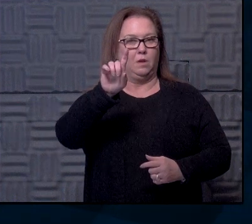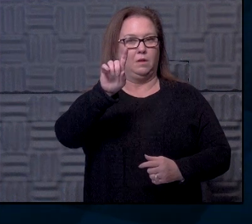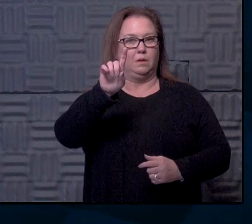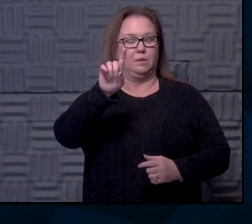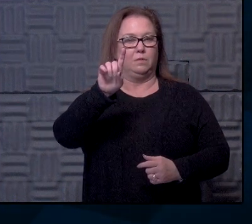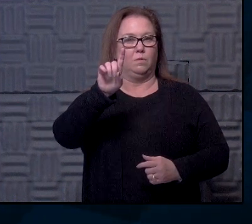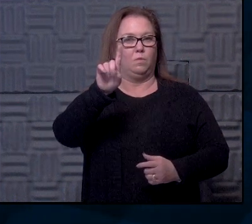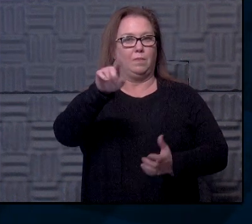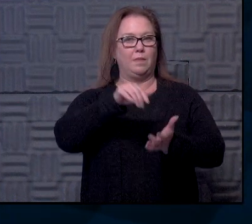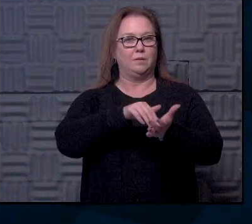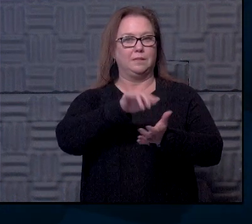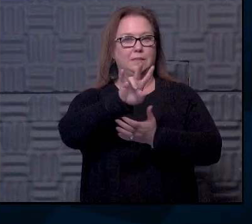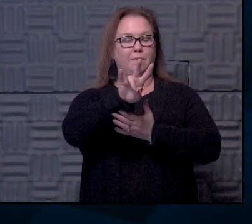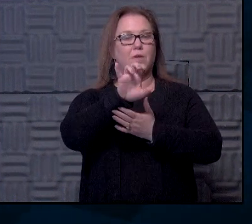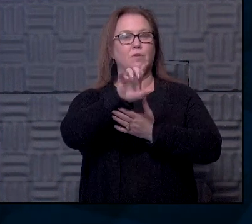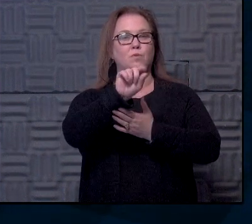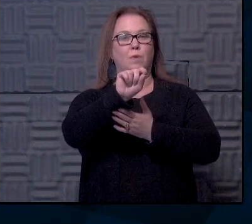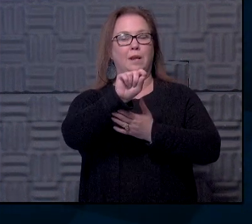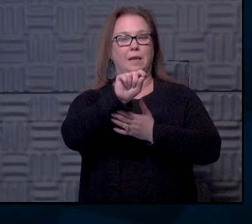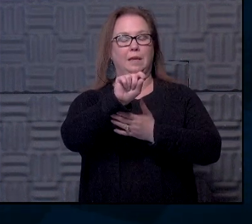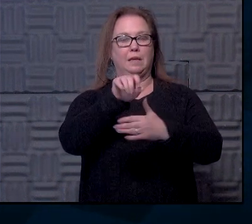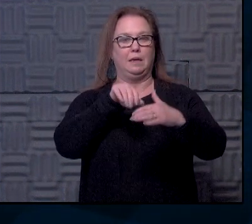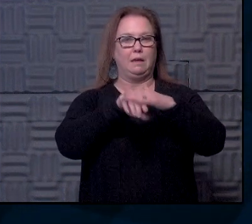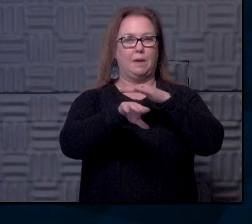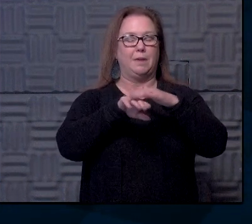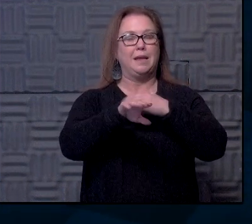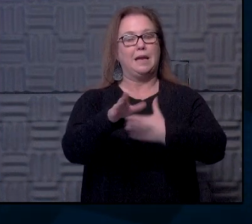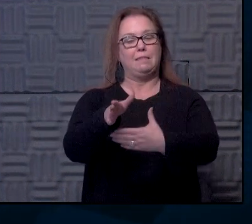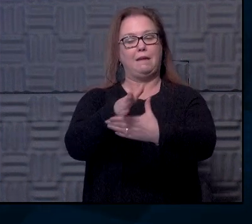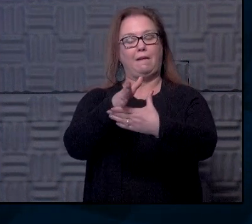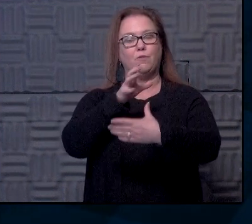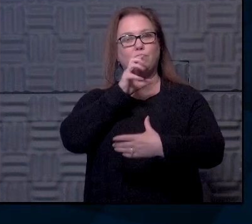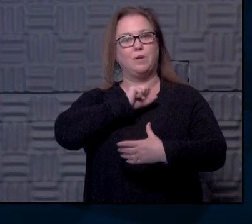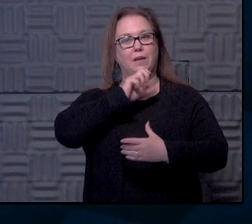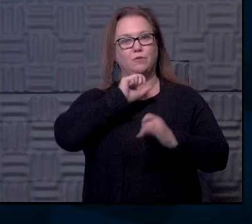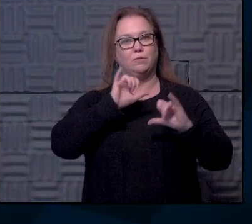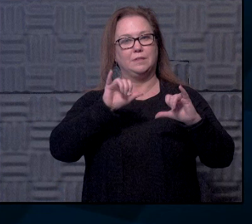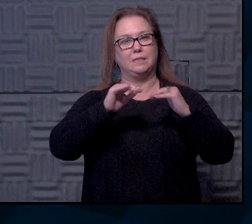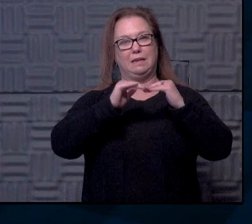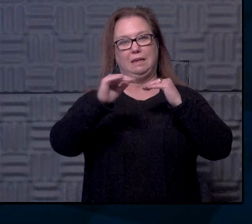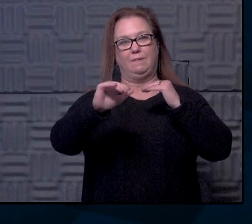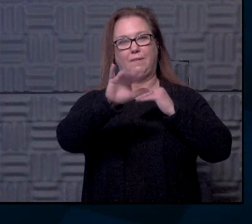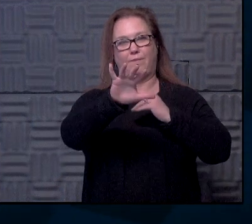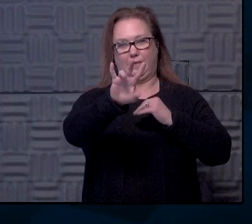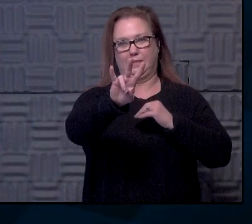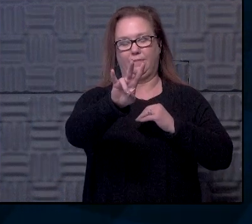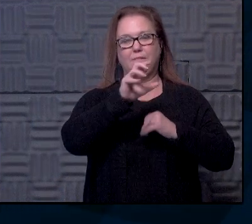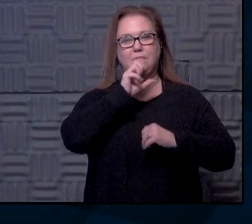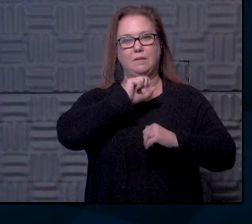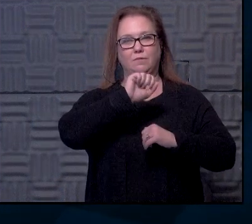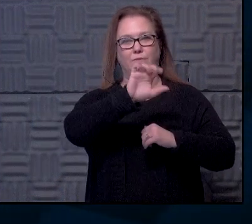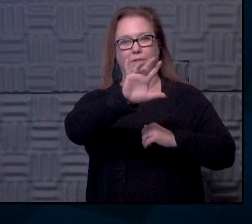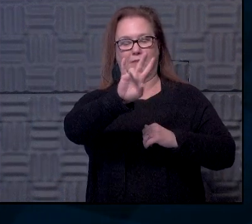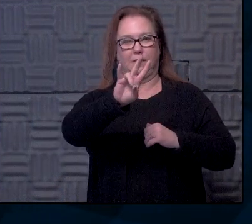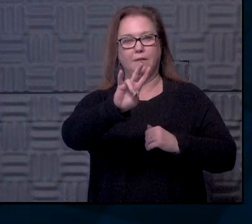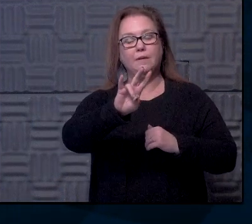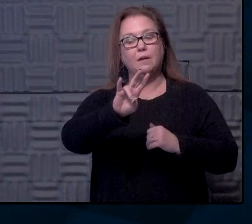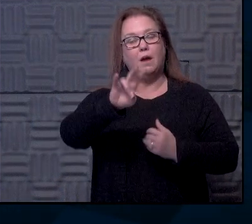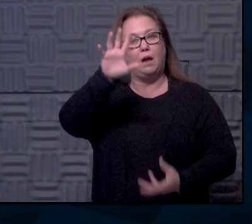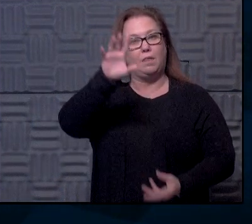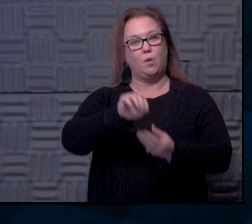1,727 admissions. The average age of those needing to be admitted to the hospital remains steady at about 57. Of